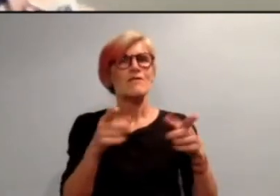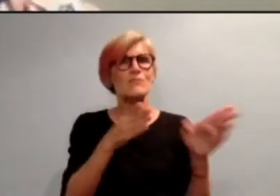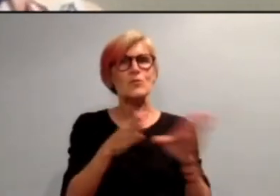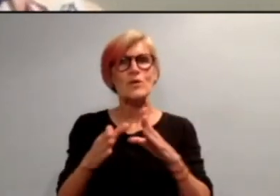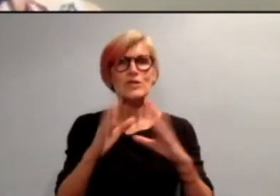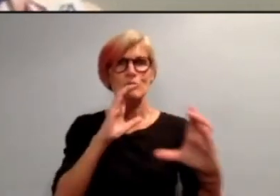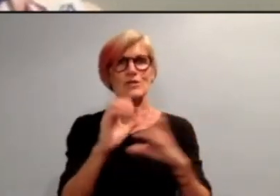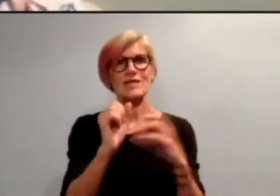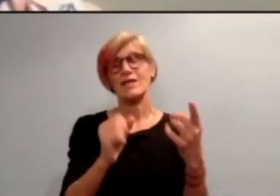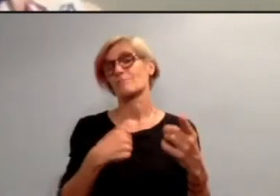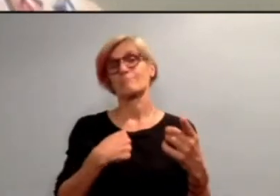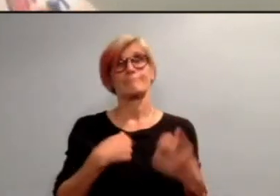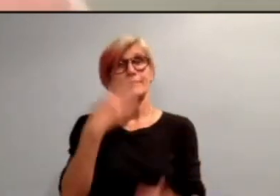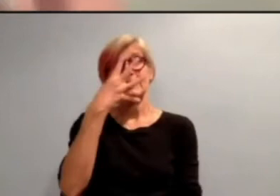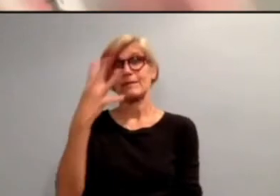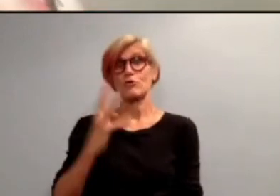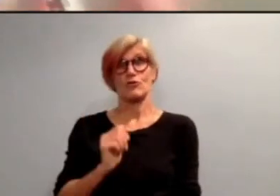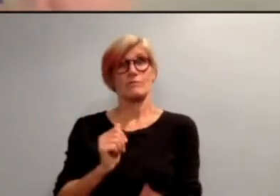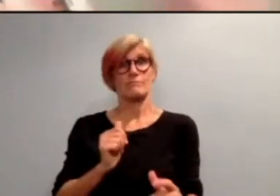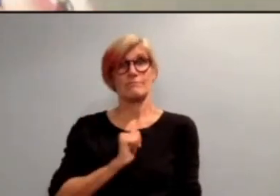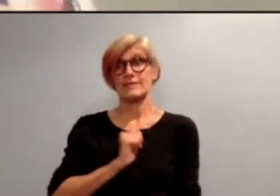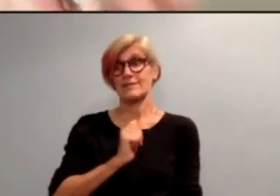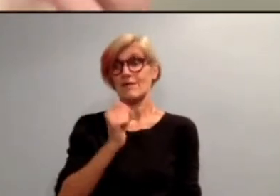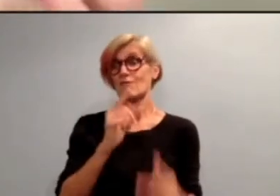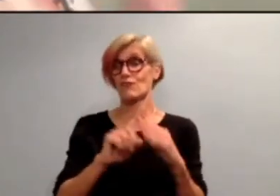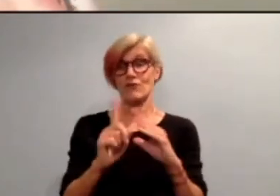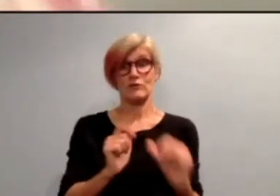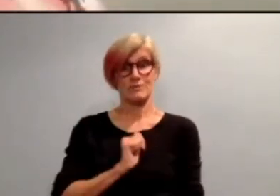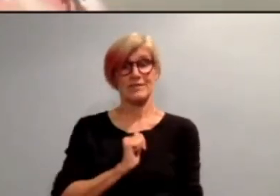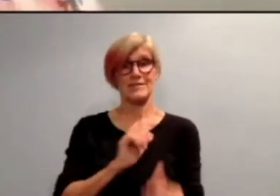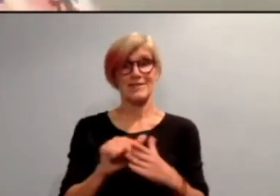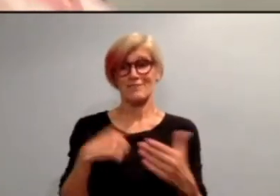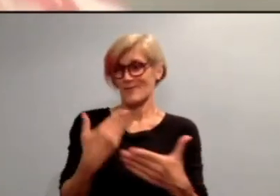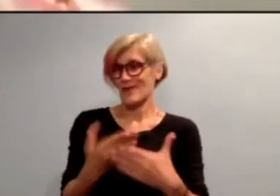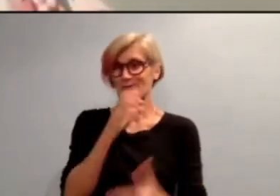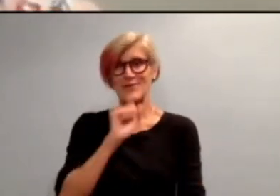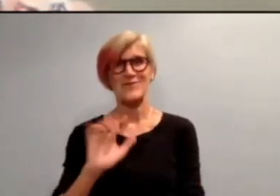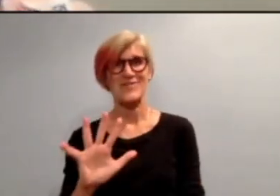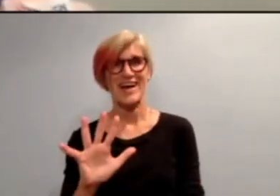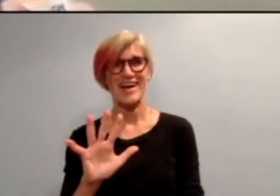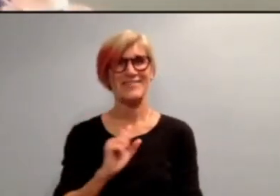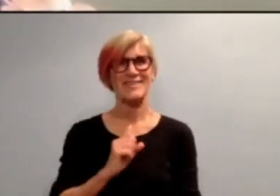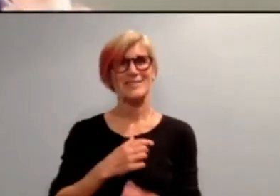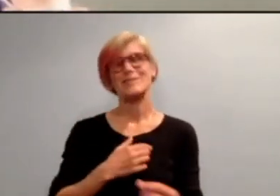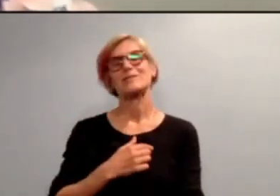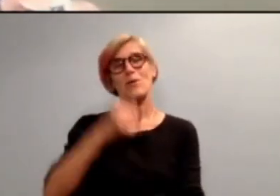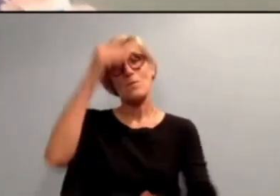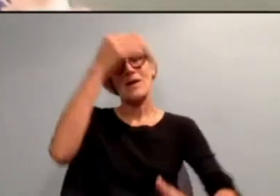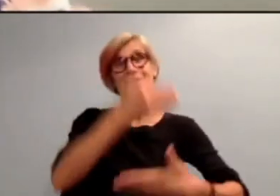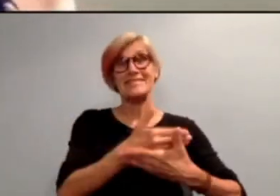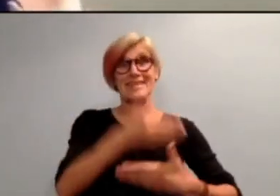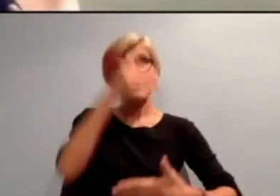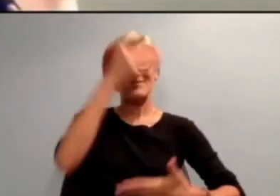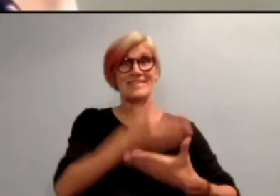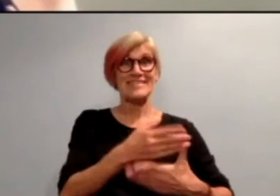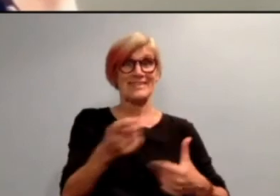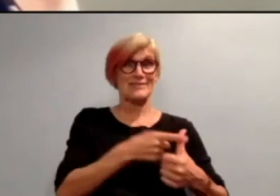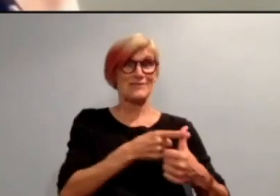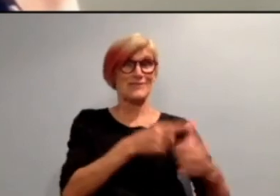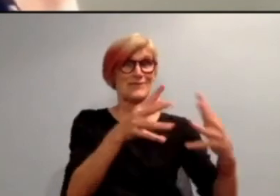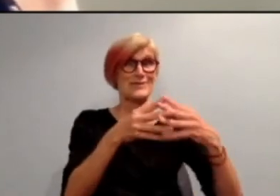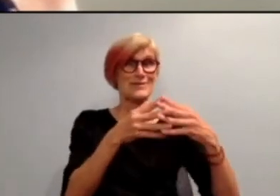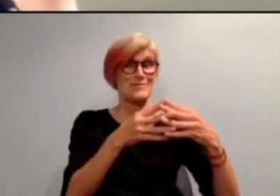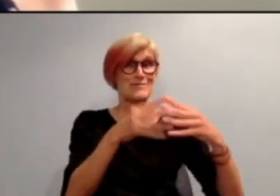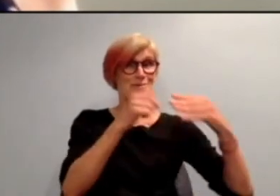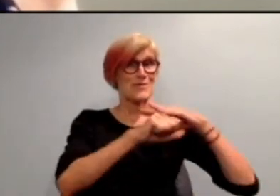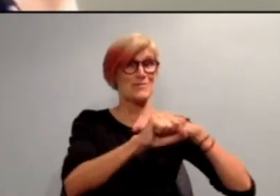me. I'm in that double world, but I came here when I was 5 years old. So my son is the very, very first American-born citizen